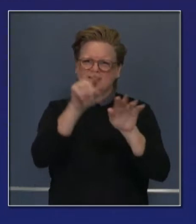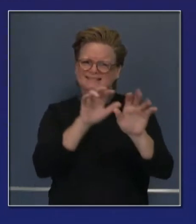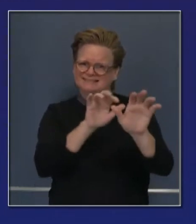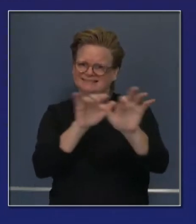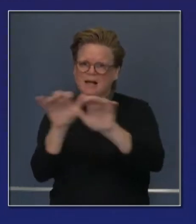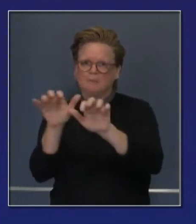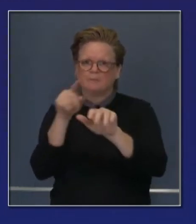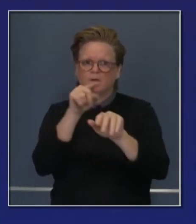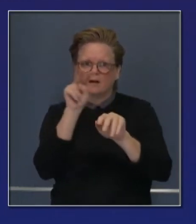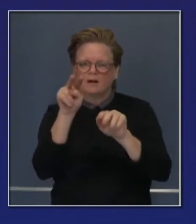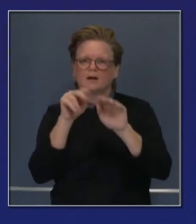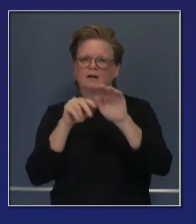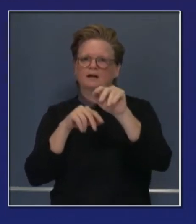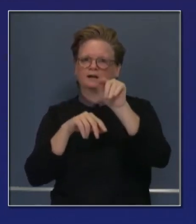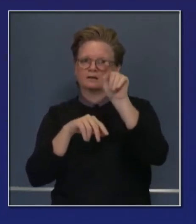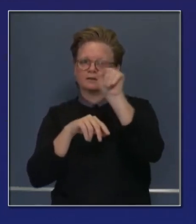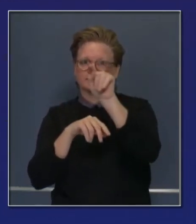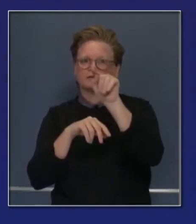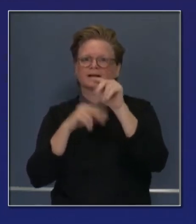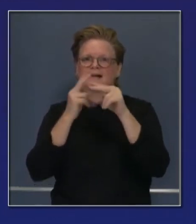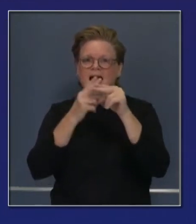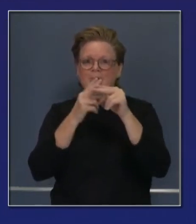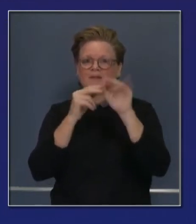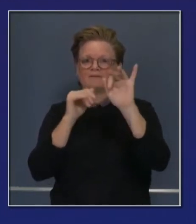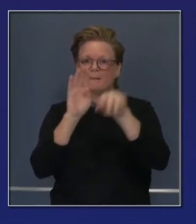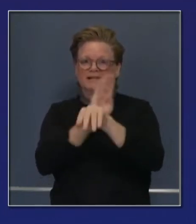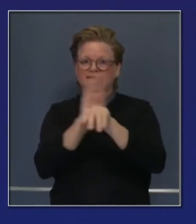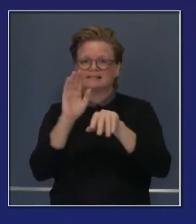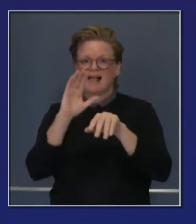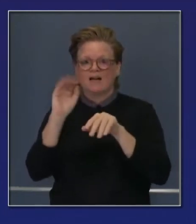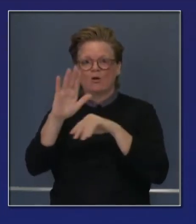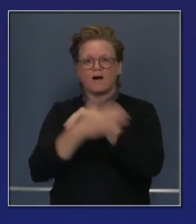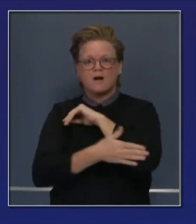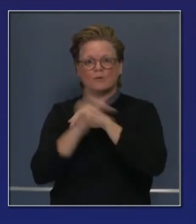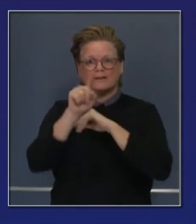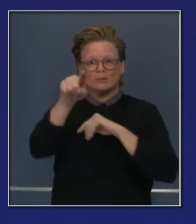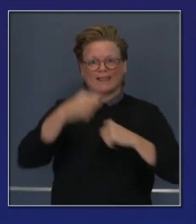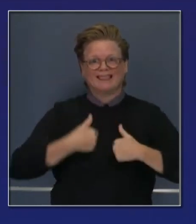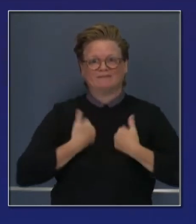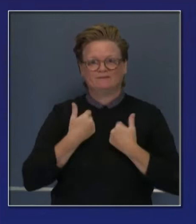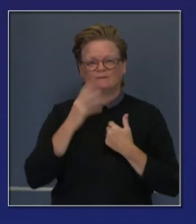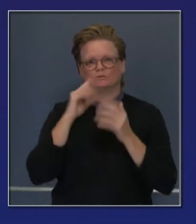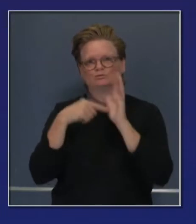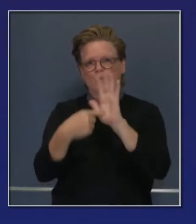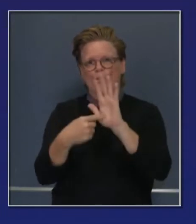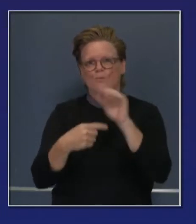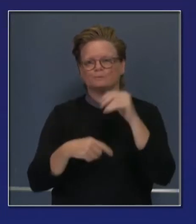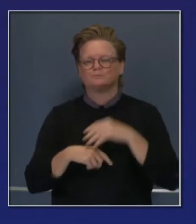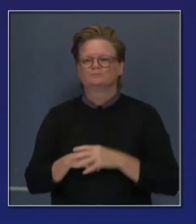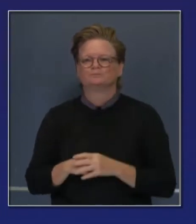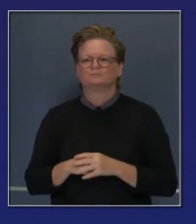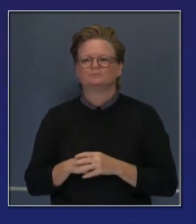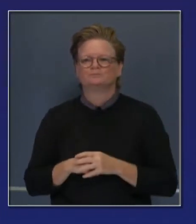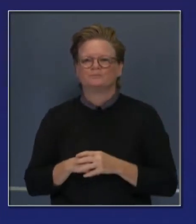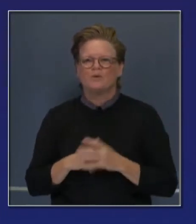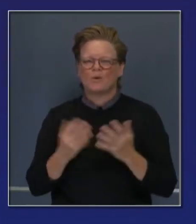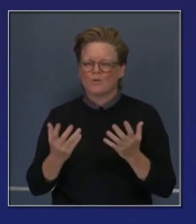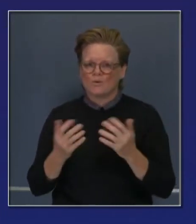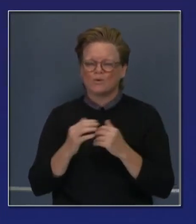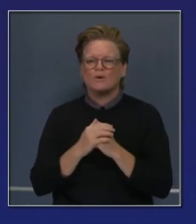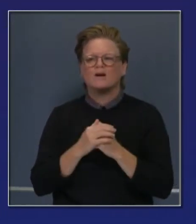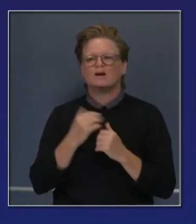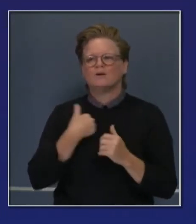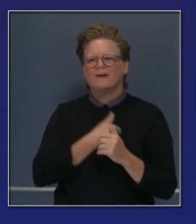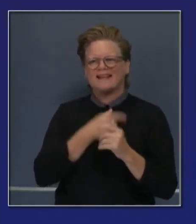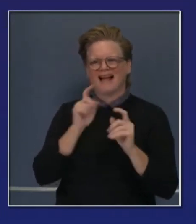of collaboration, to allow for localism if there are certain criteria where local officers feel there